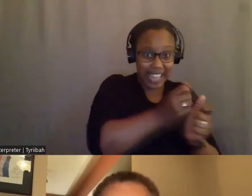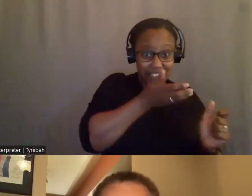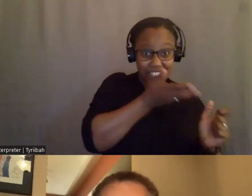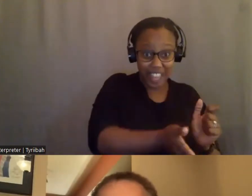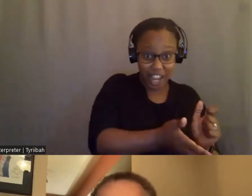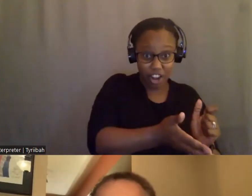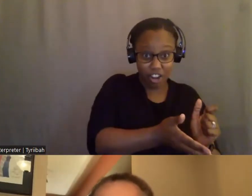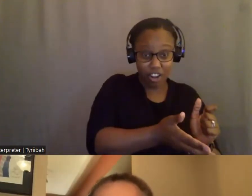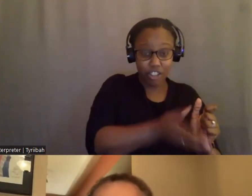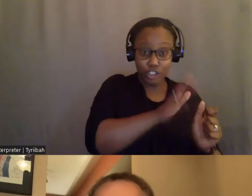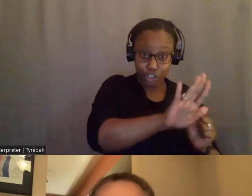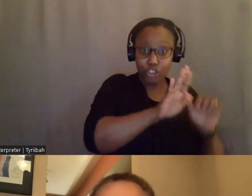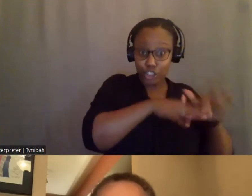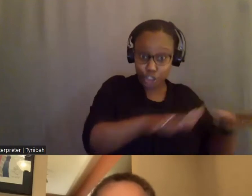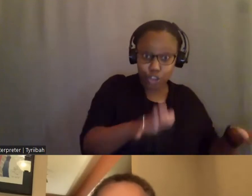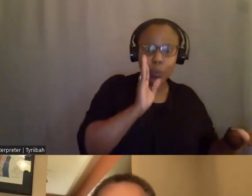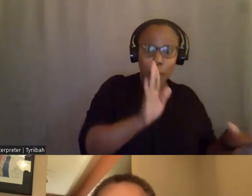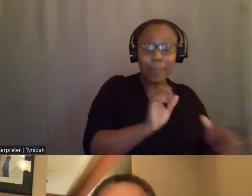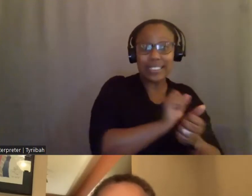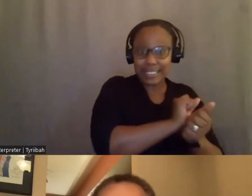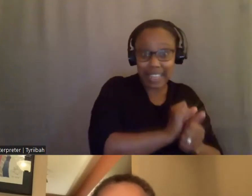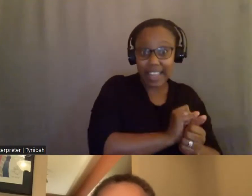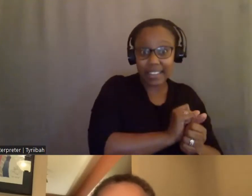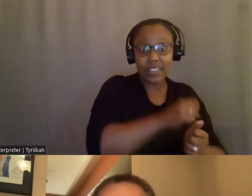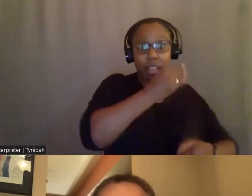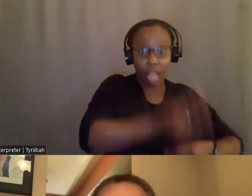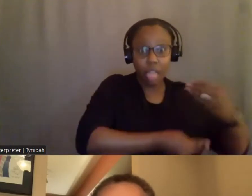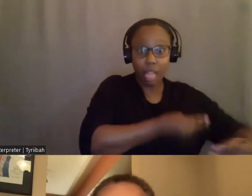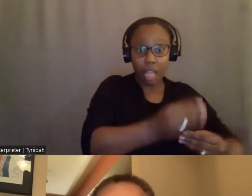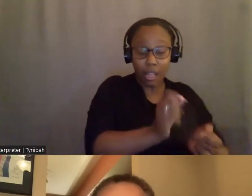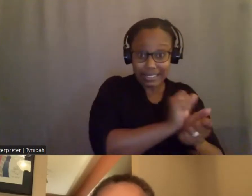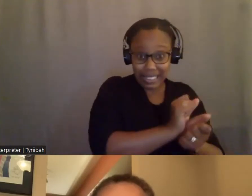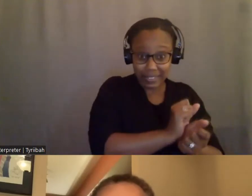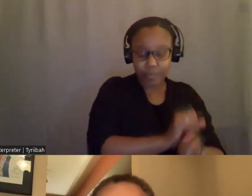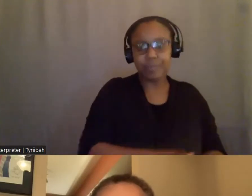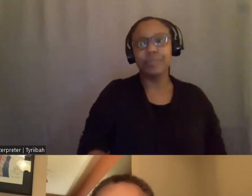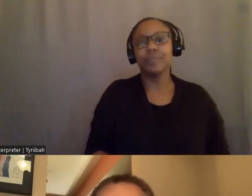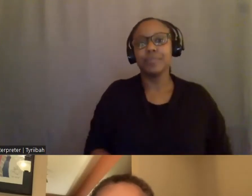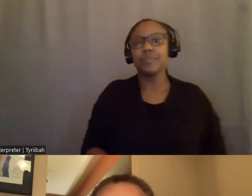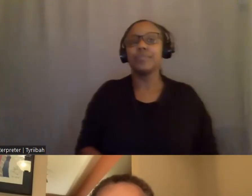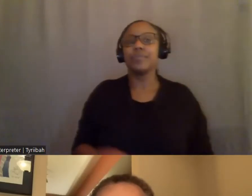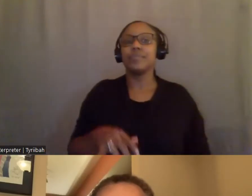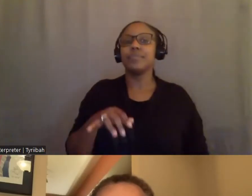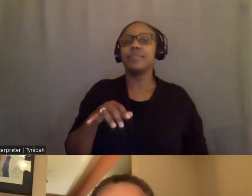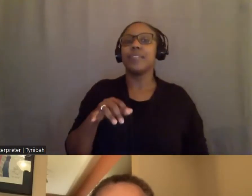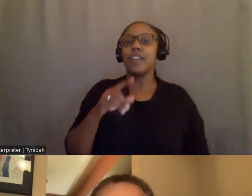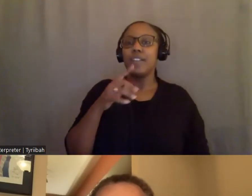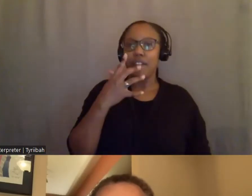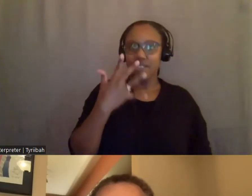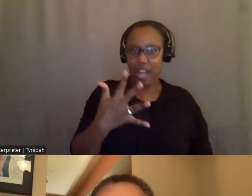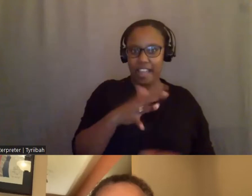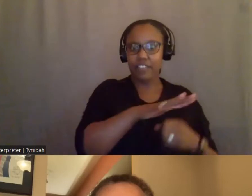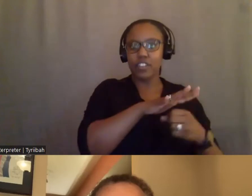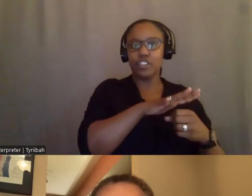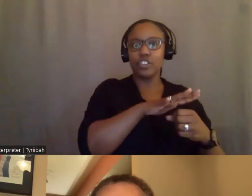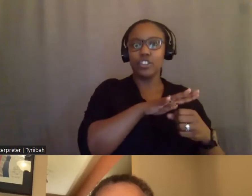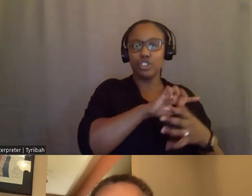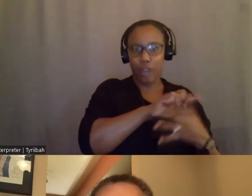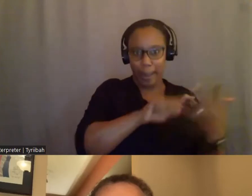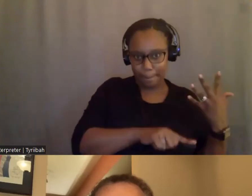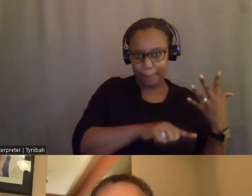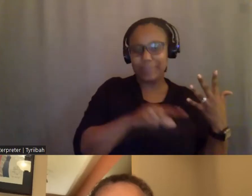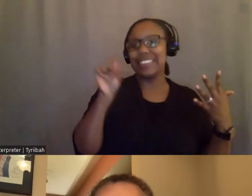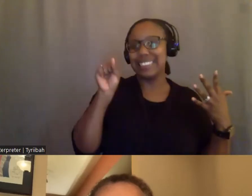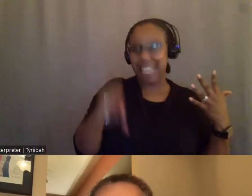And so if I go into something that I really didn't talk about in this discussion, before African chattel